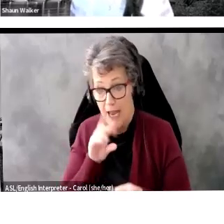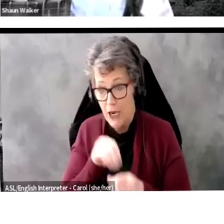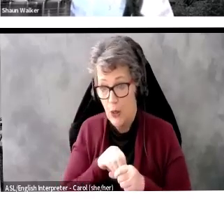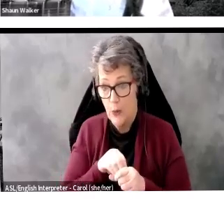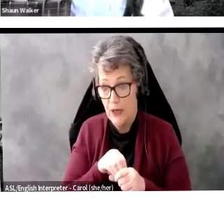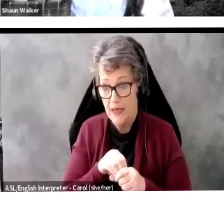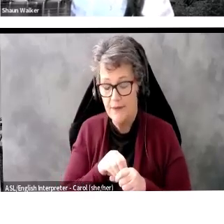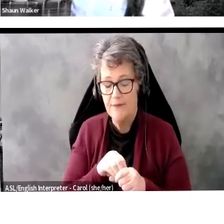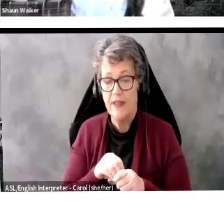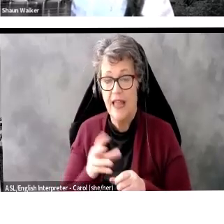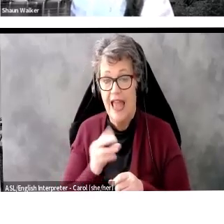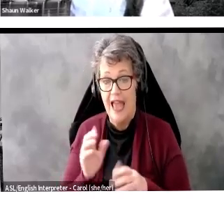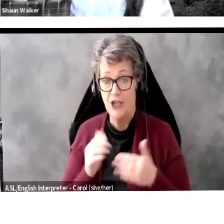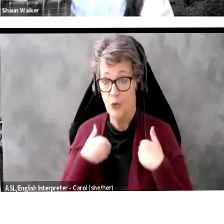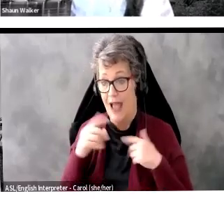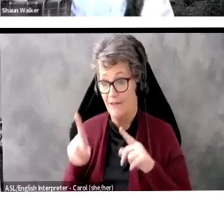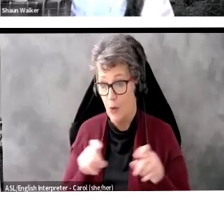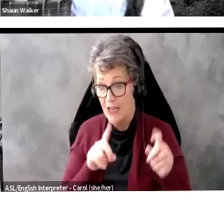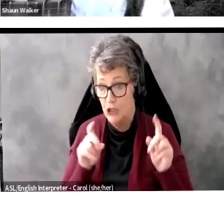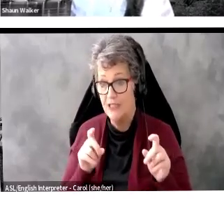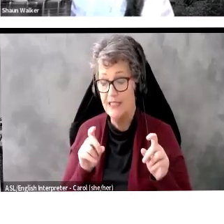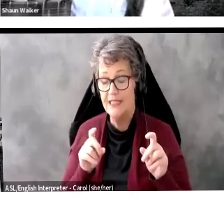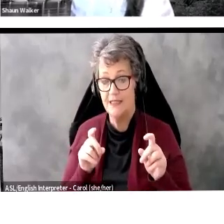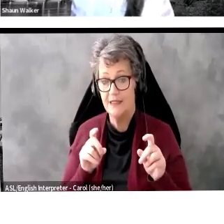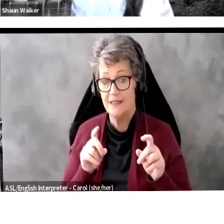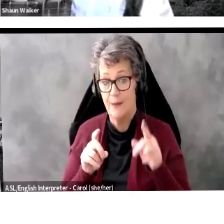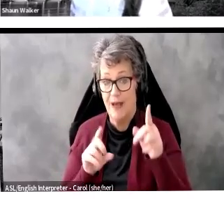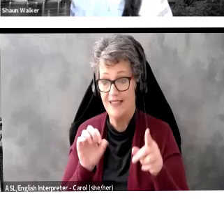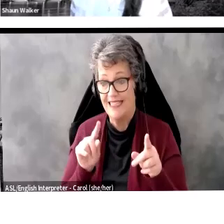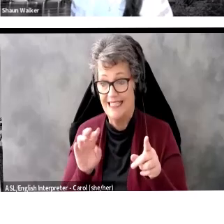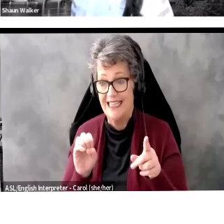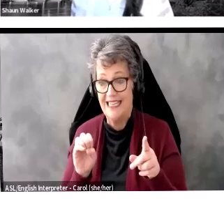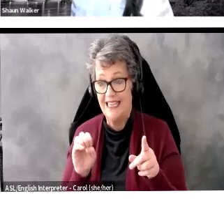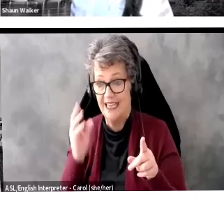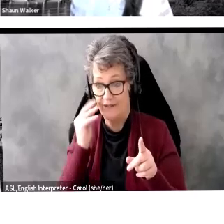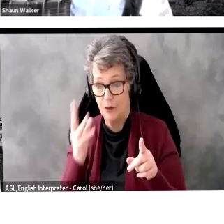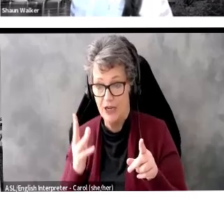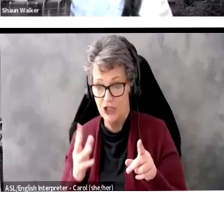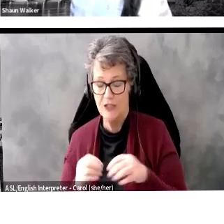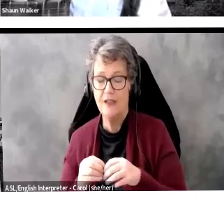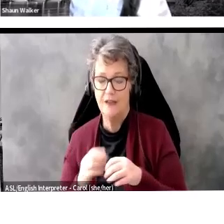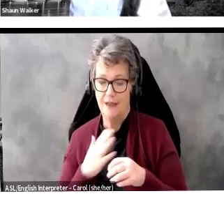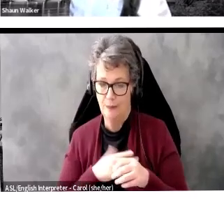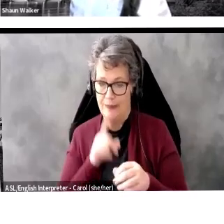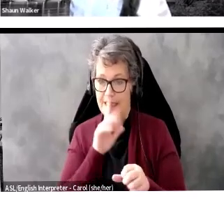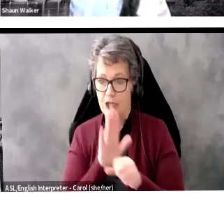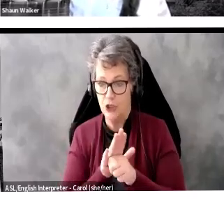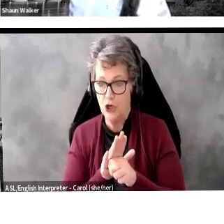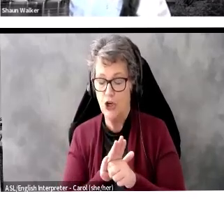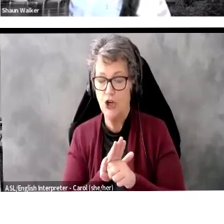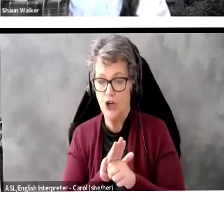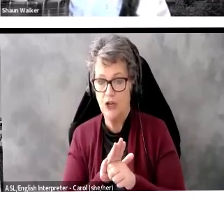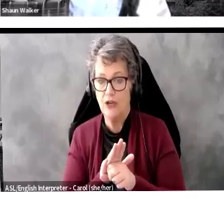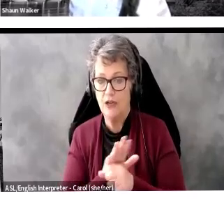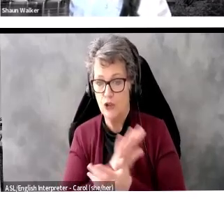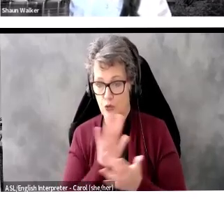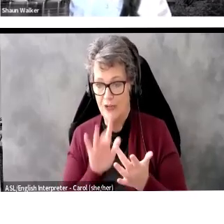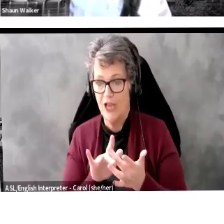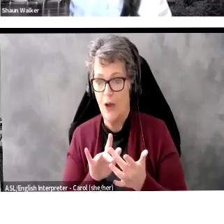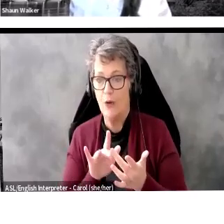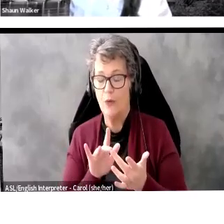though, and you have questions regarding the CTE information, please ensure to be able to reach